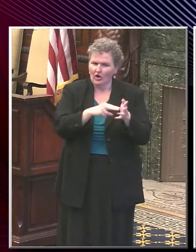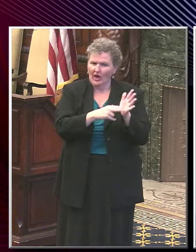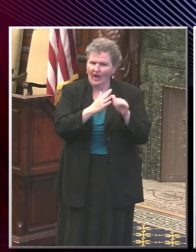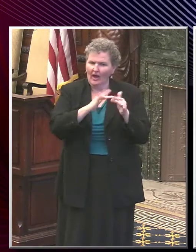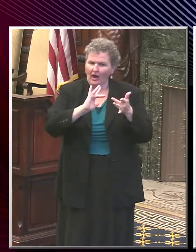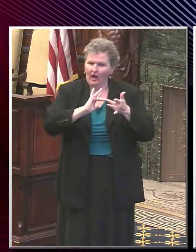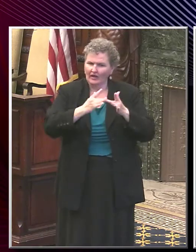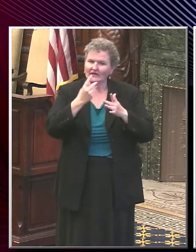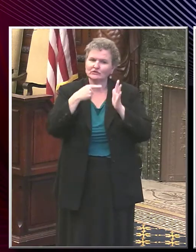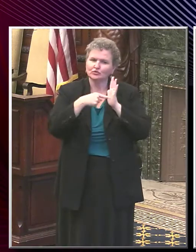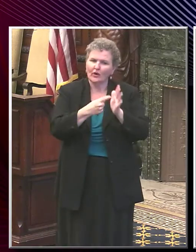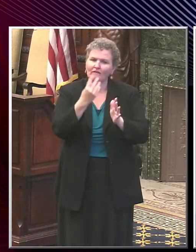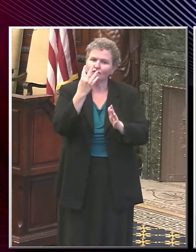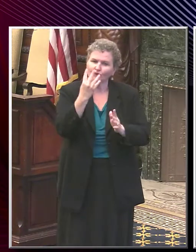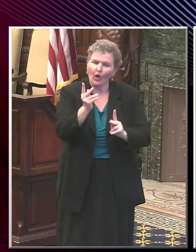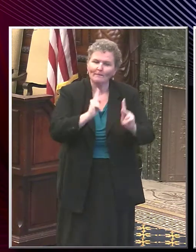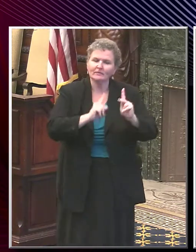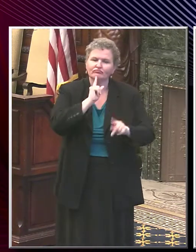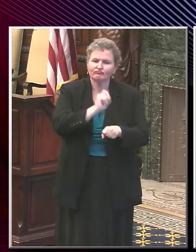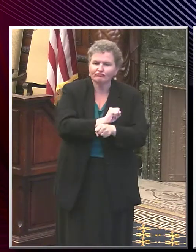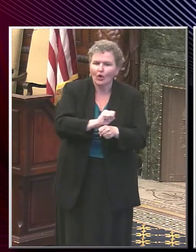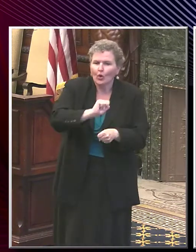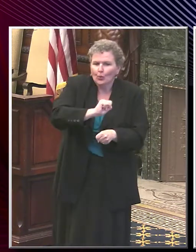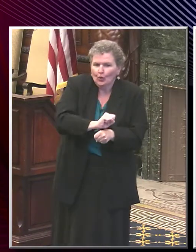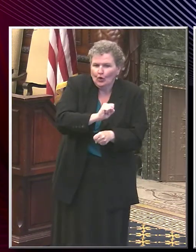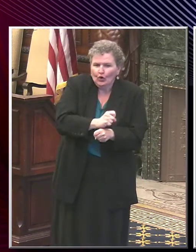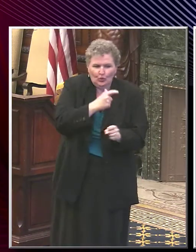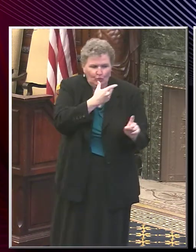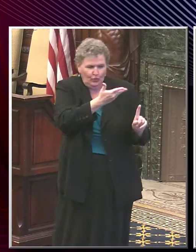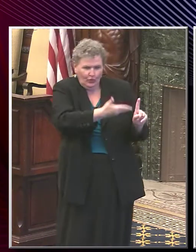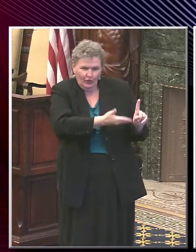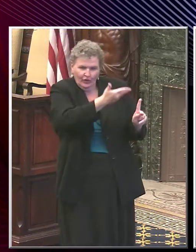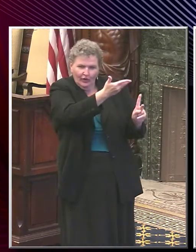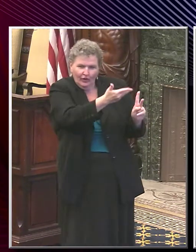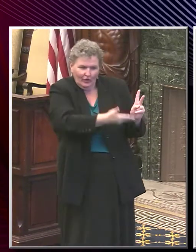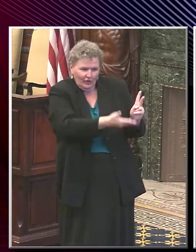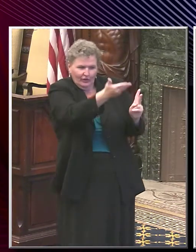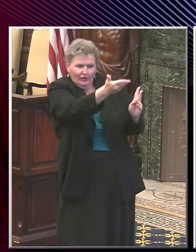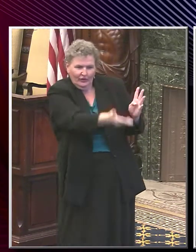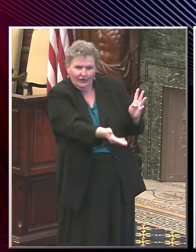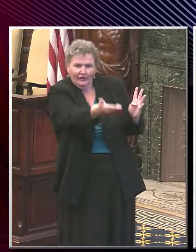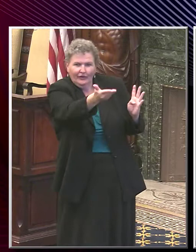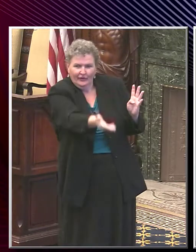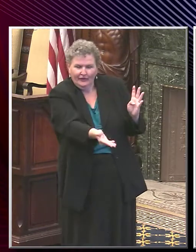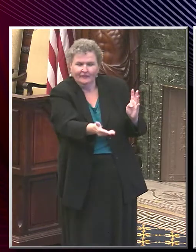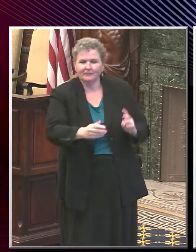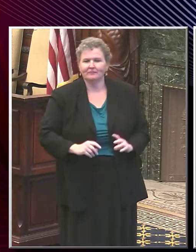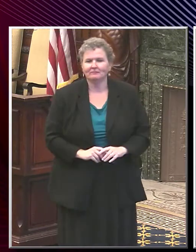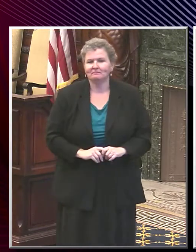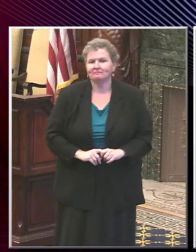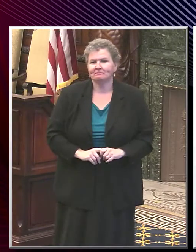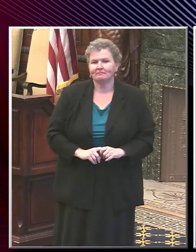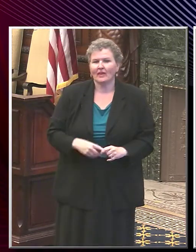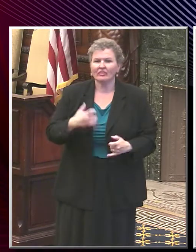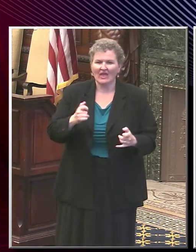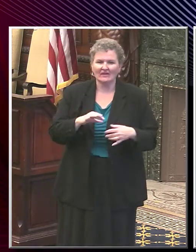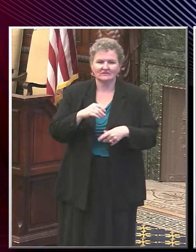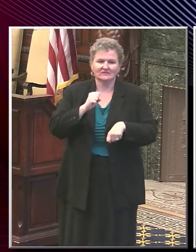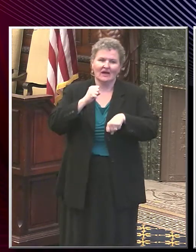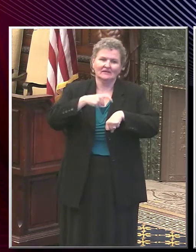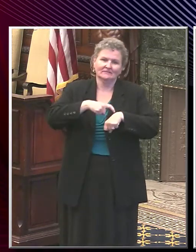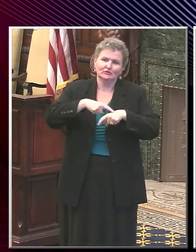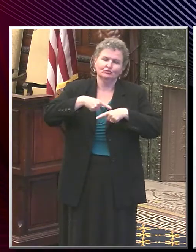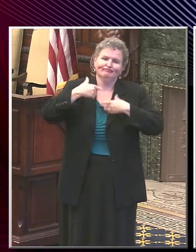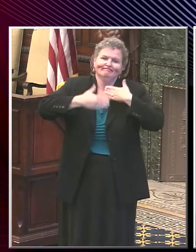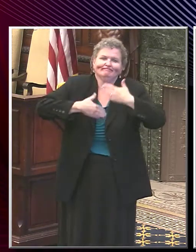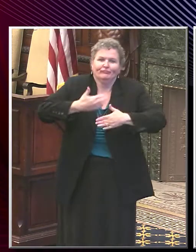contact tracers. People get a sense for who it is that's going to be doing this work. So that's with our infrastructure. Now, what's the outcome of the process? Well, this group is reaching